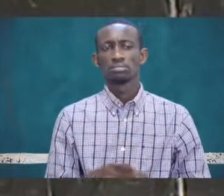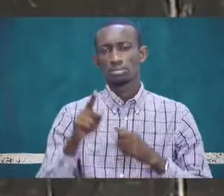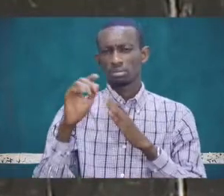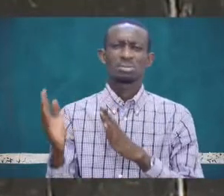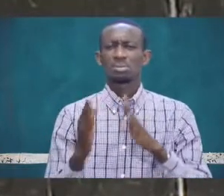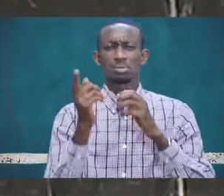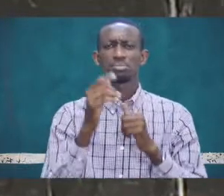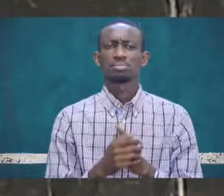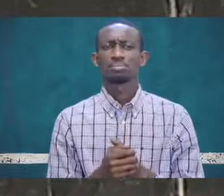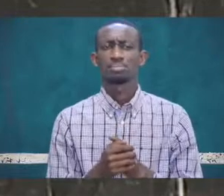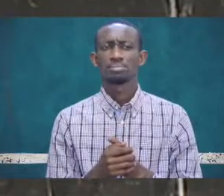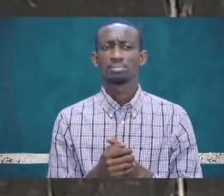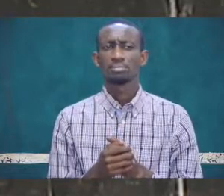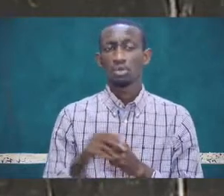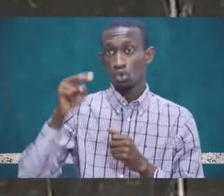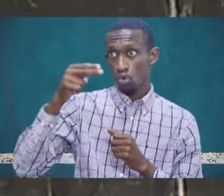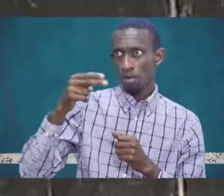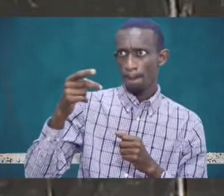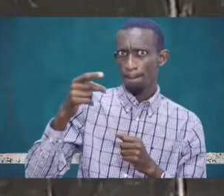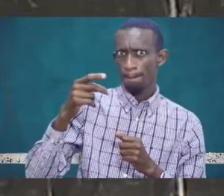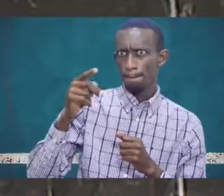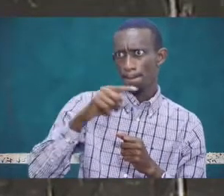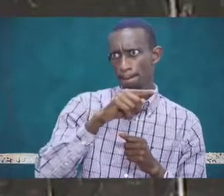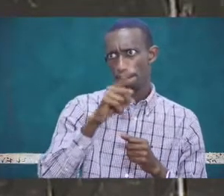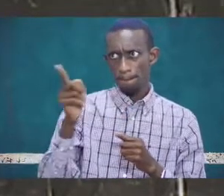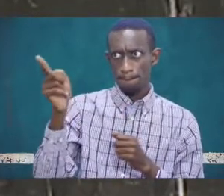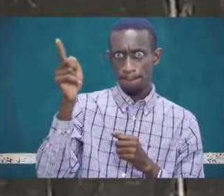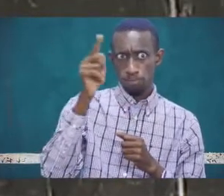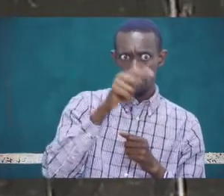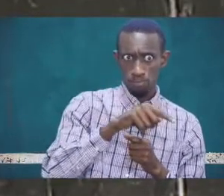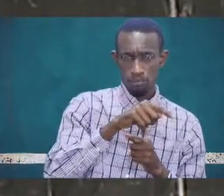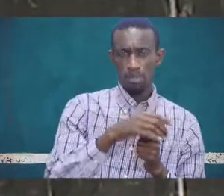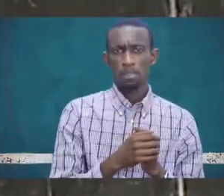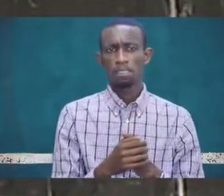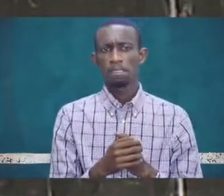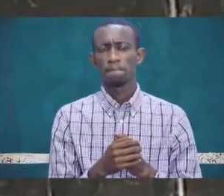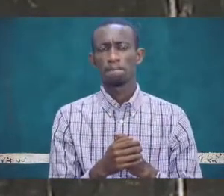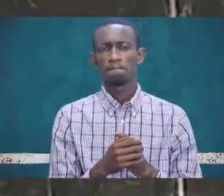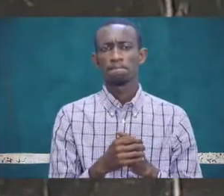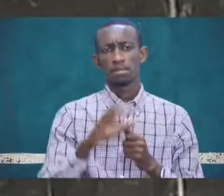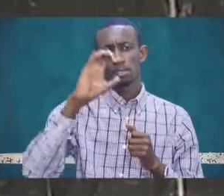rearrangement. So this one comes here and then forms this compound. CH3,